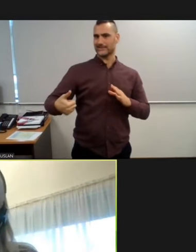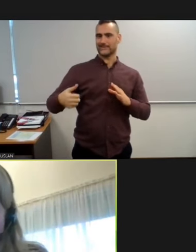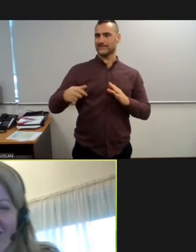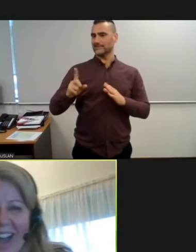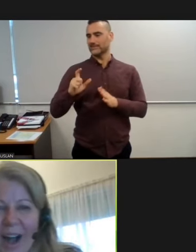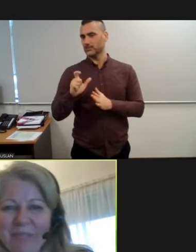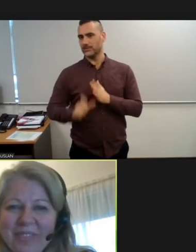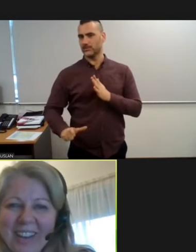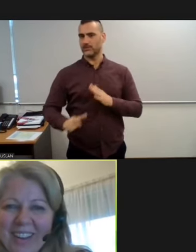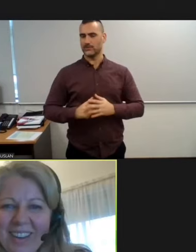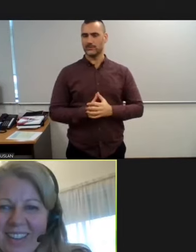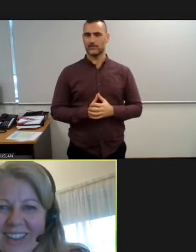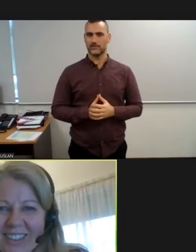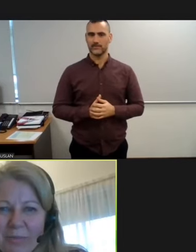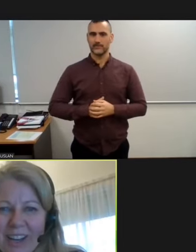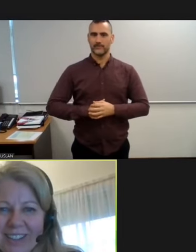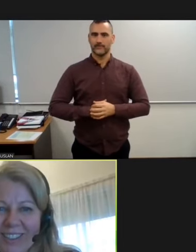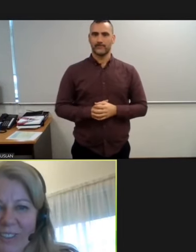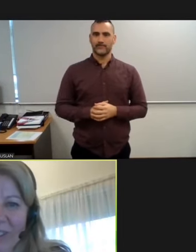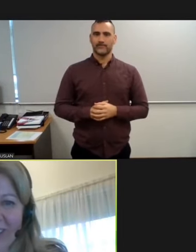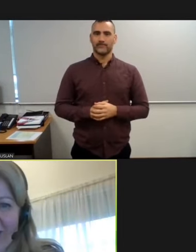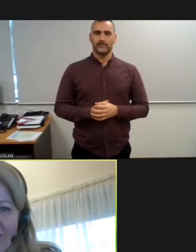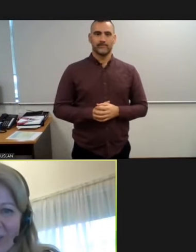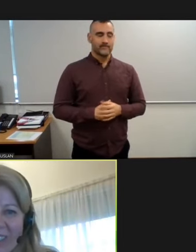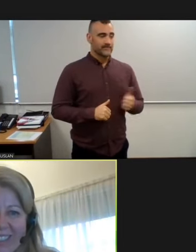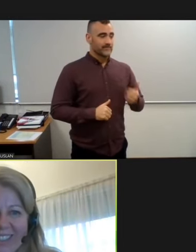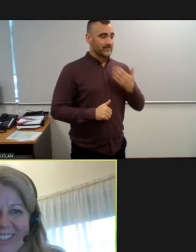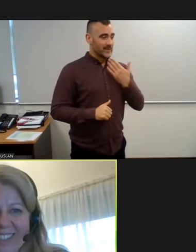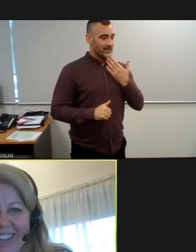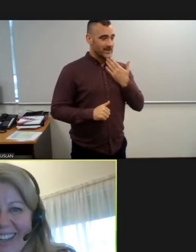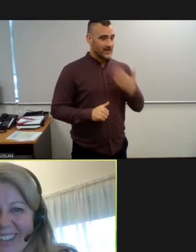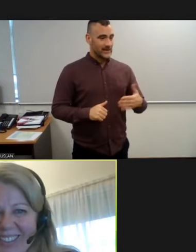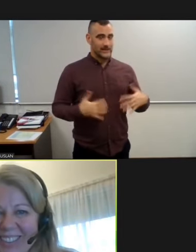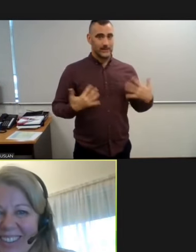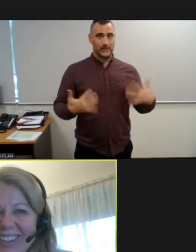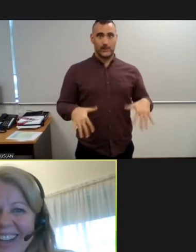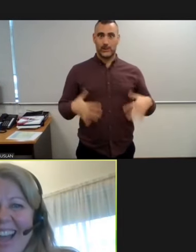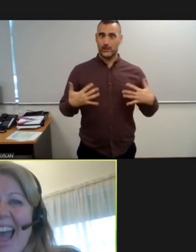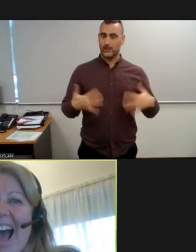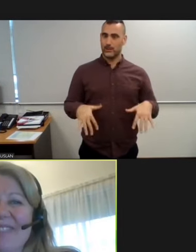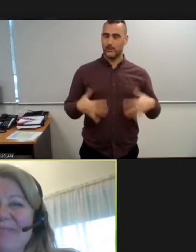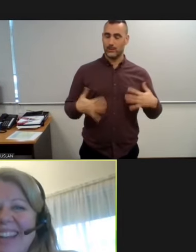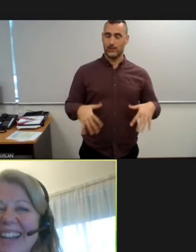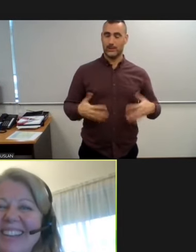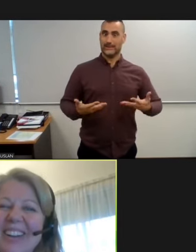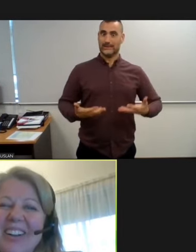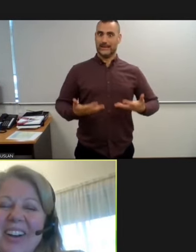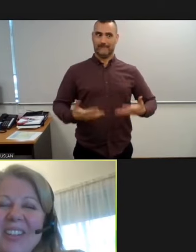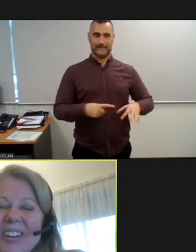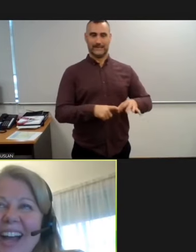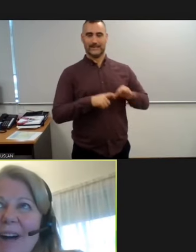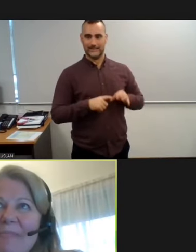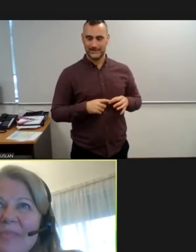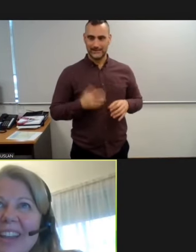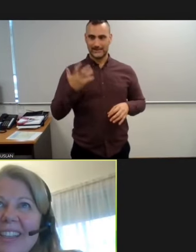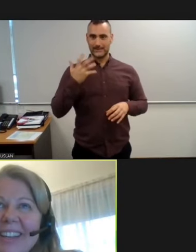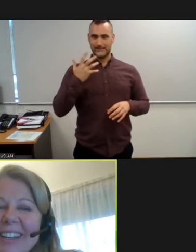sure. Thanks, Emma, asking all the easy questions today. Good on you.